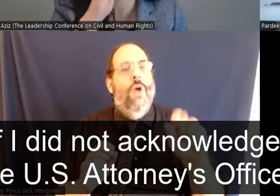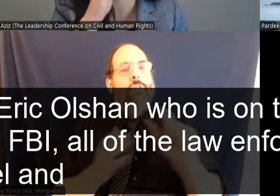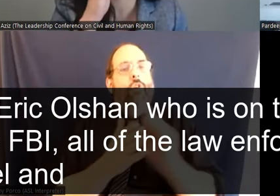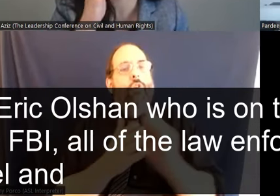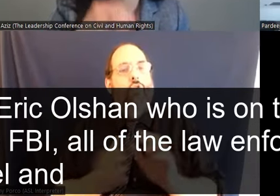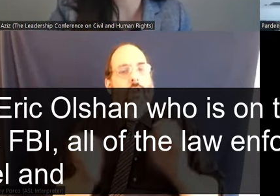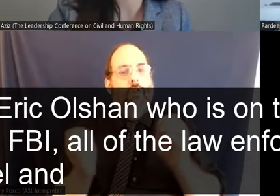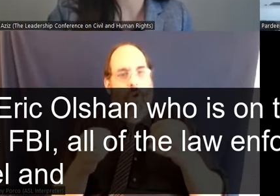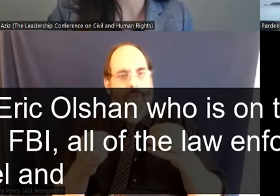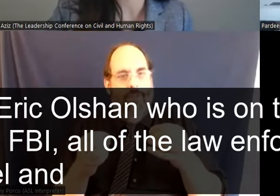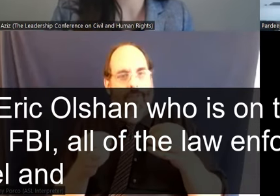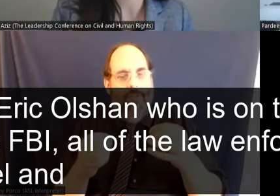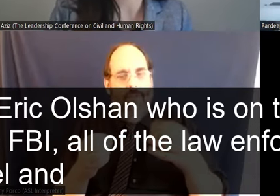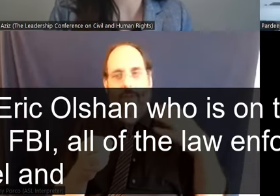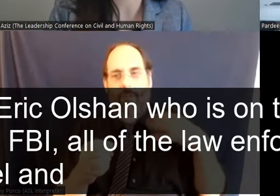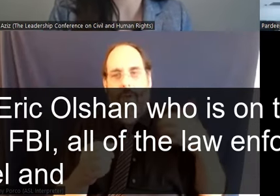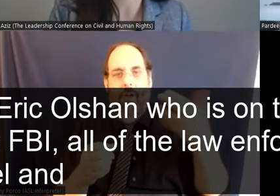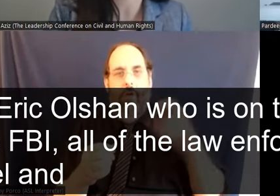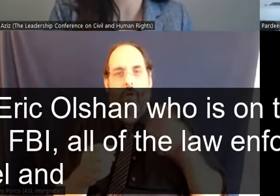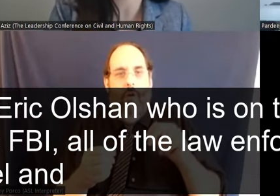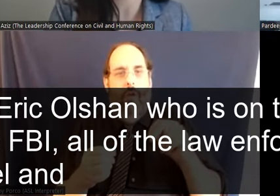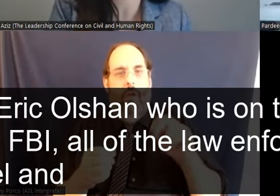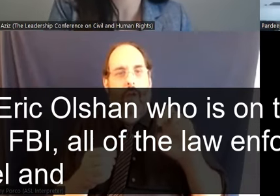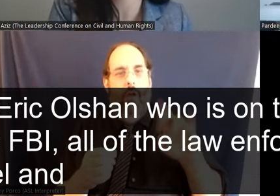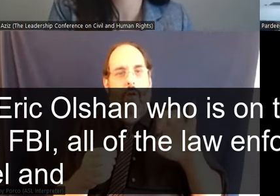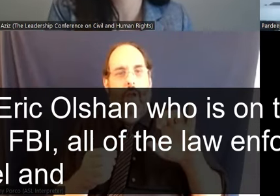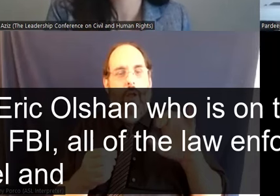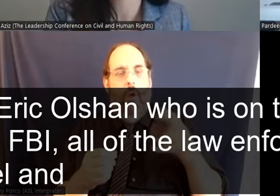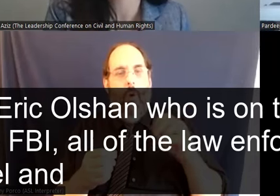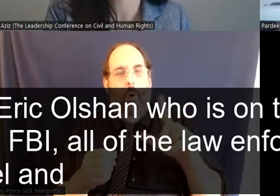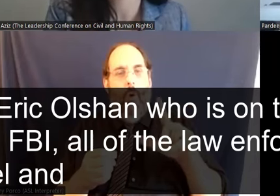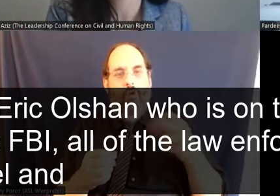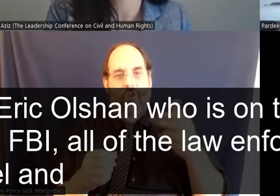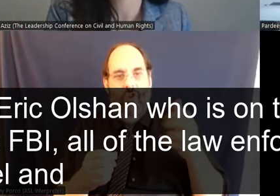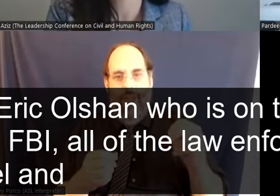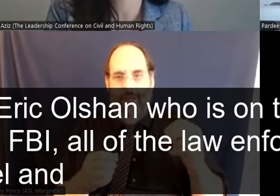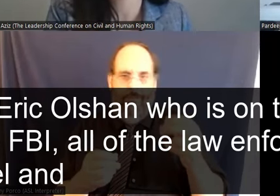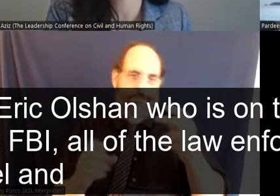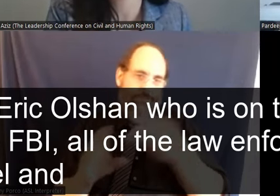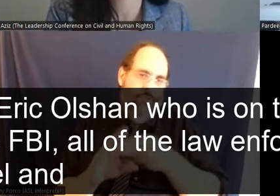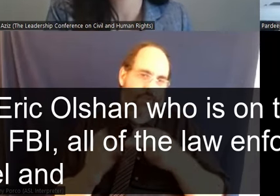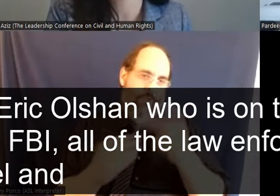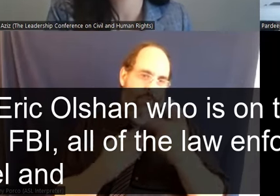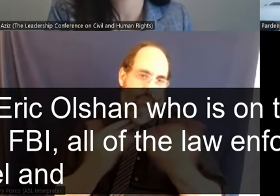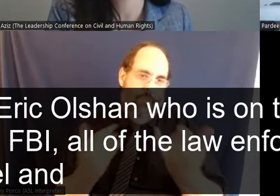Office, headed by our own Eric Olshan, who's on this program now, the FBI,